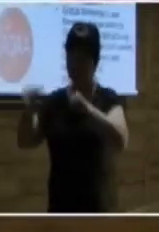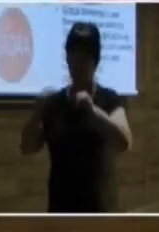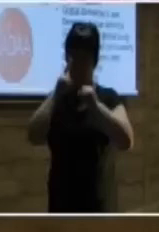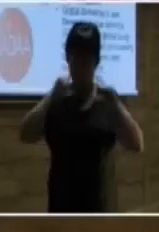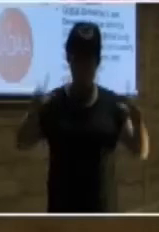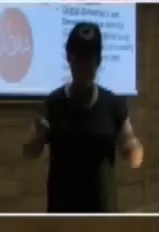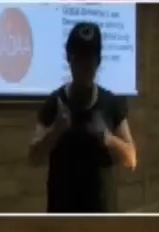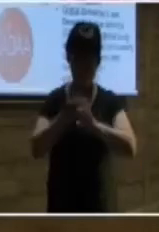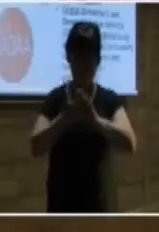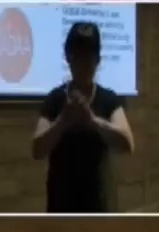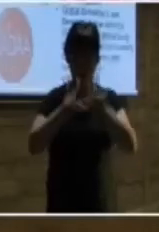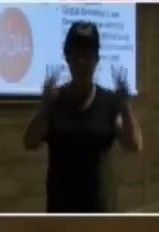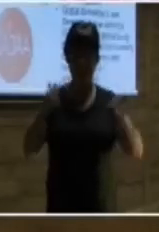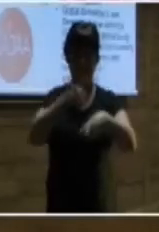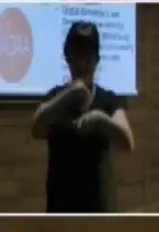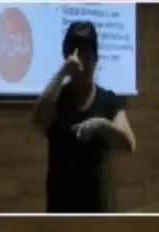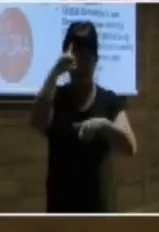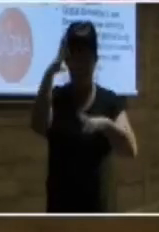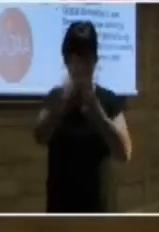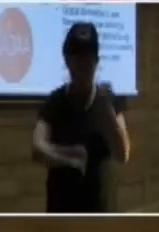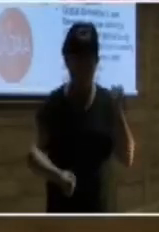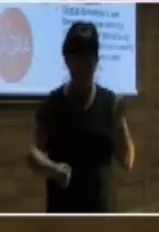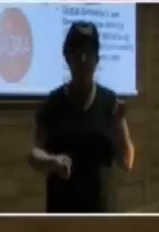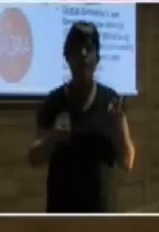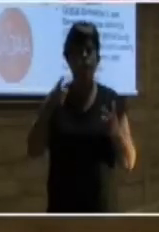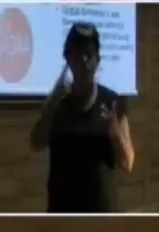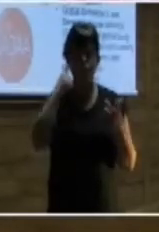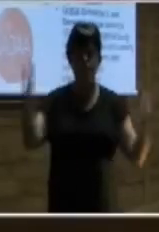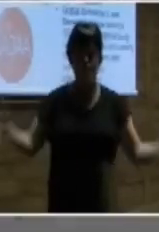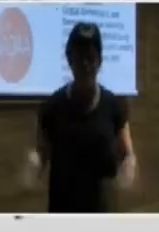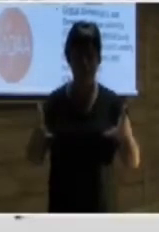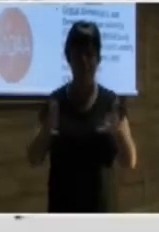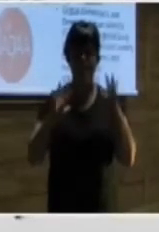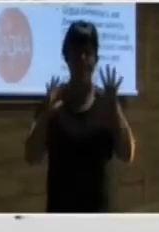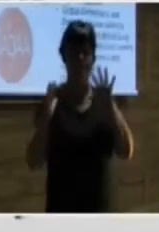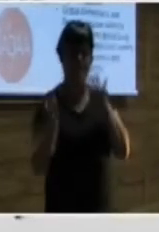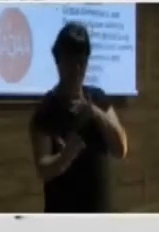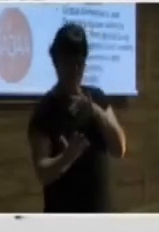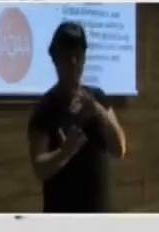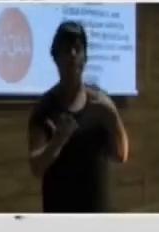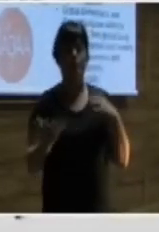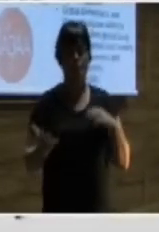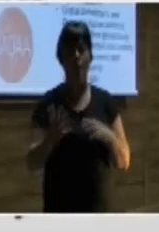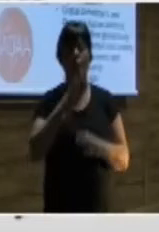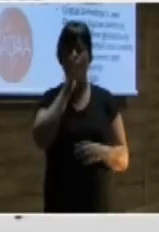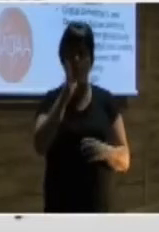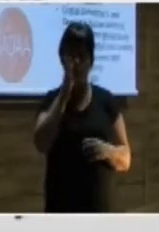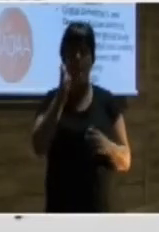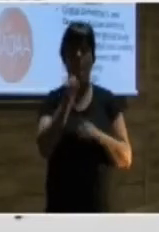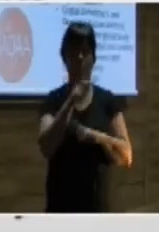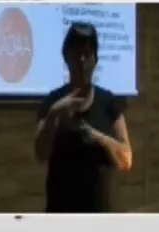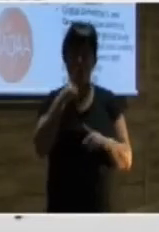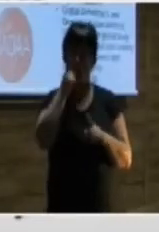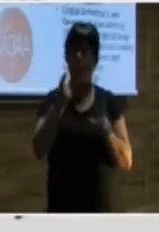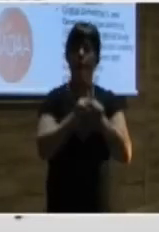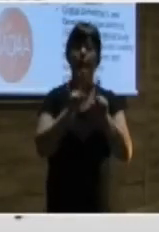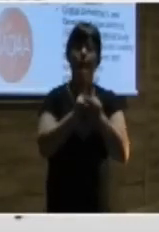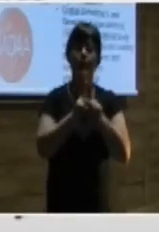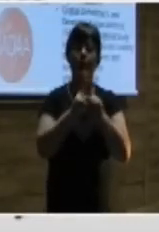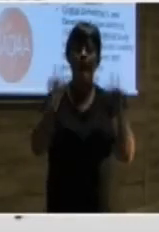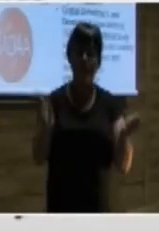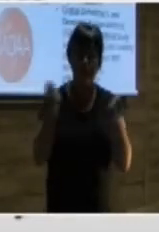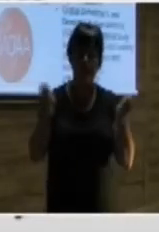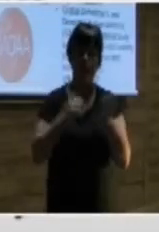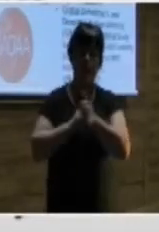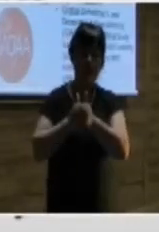very transformational. And that has resulted in a number of follow-up events, like a number of countries have hosted other events